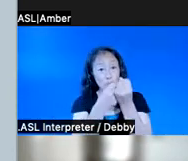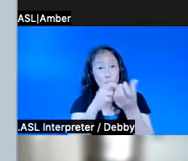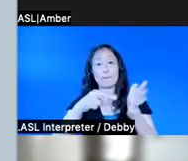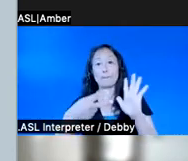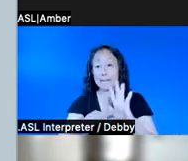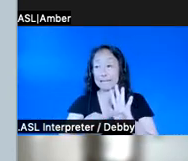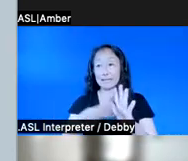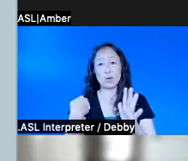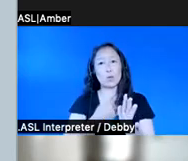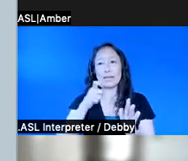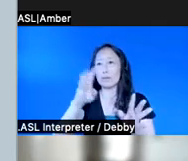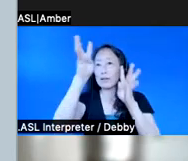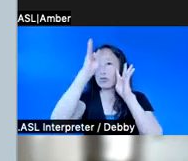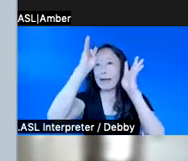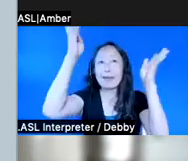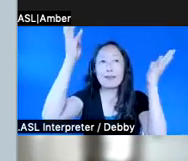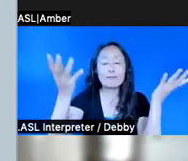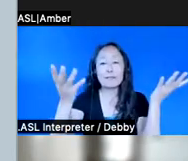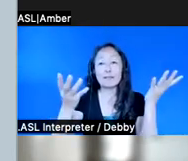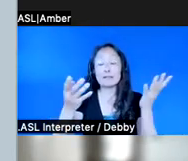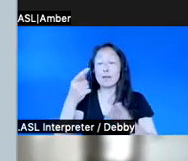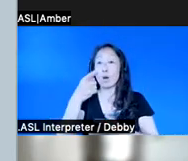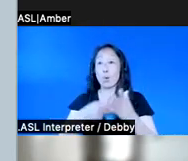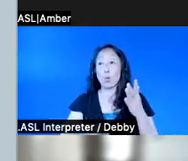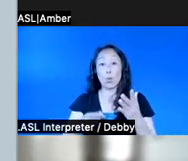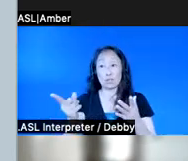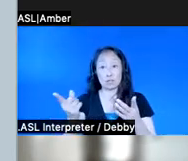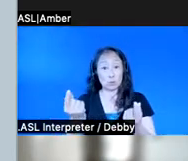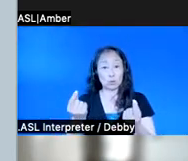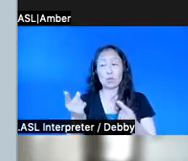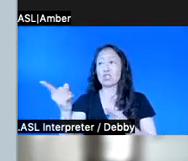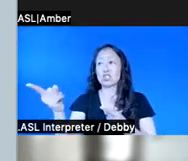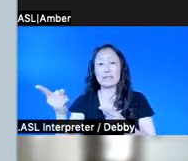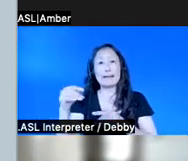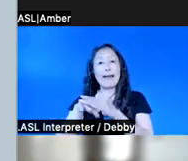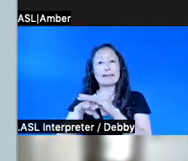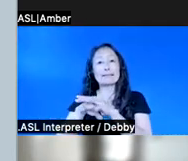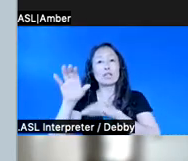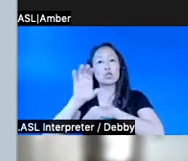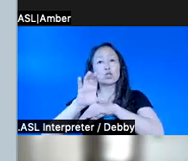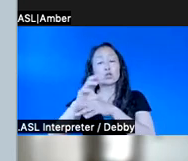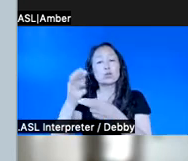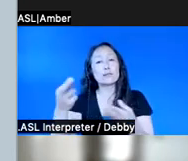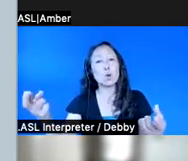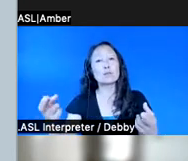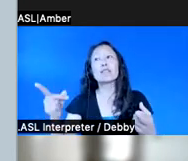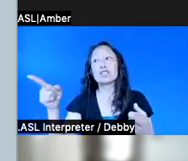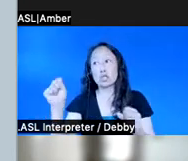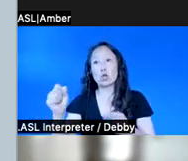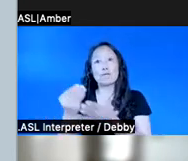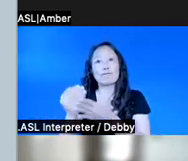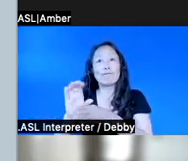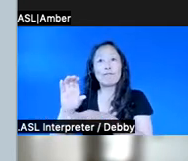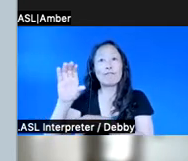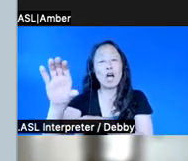up doing, and I might get it a little wrong, but she accessed some church resources to be able to fund groceries